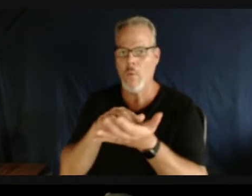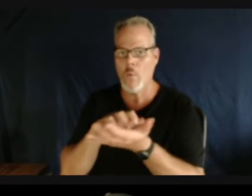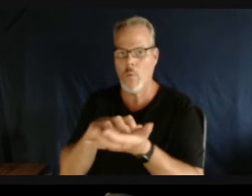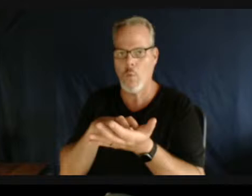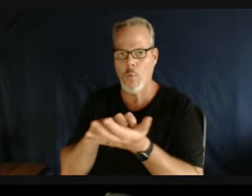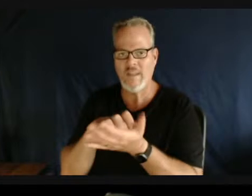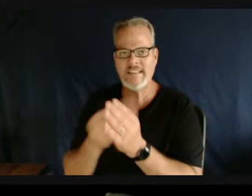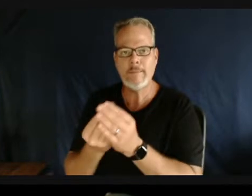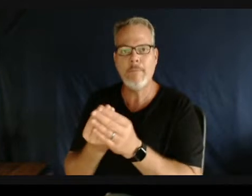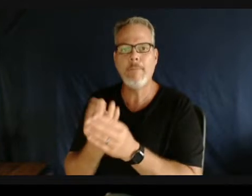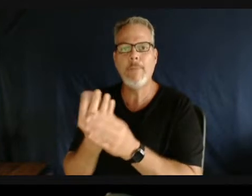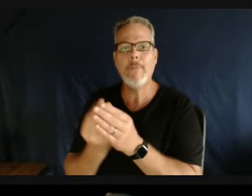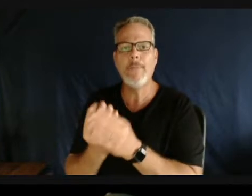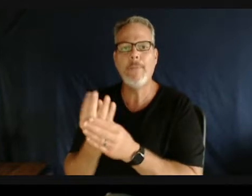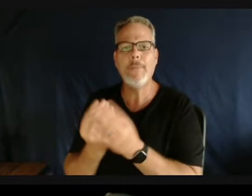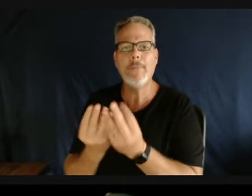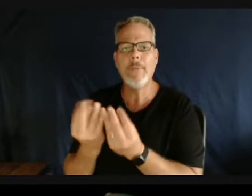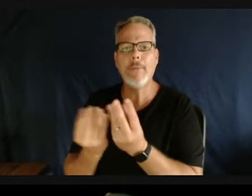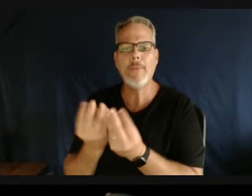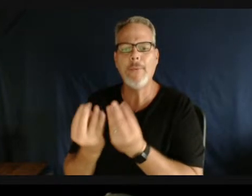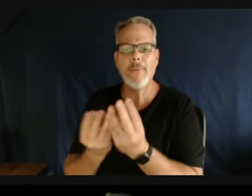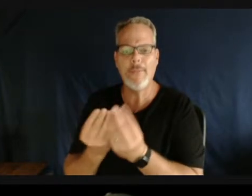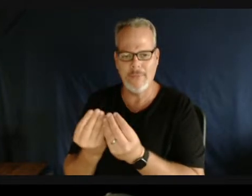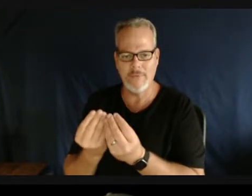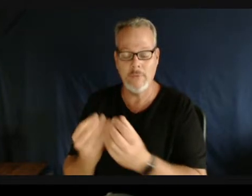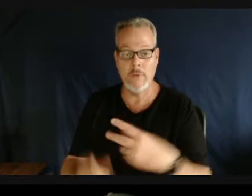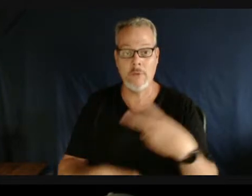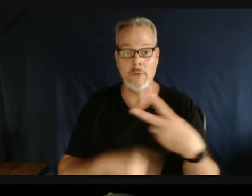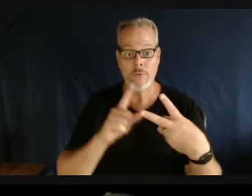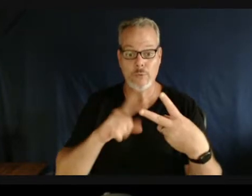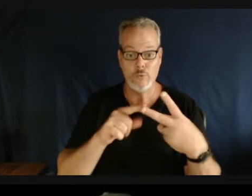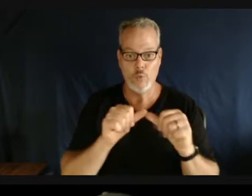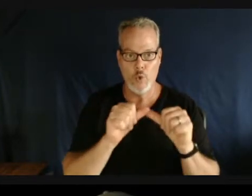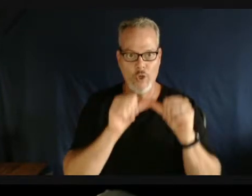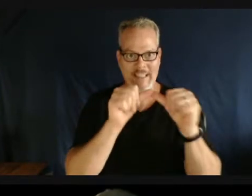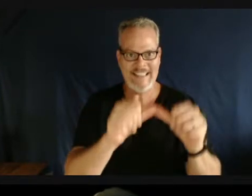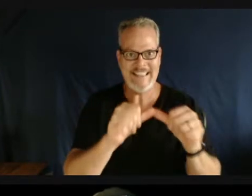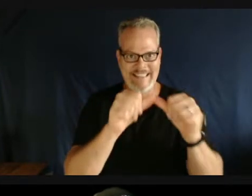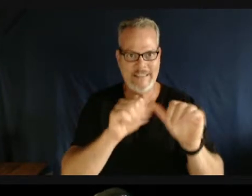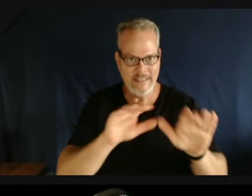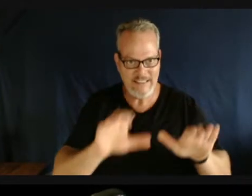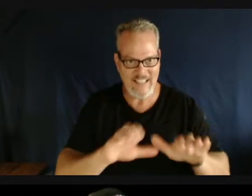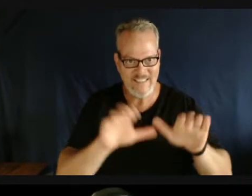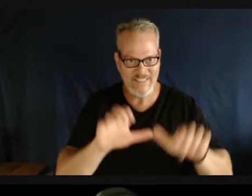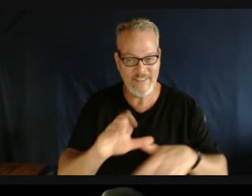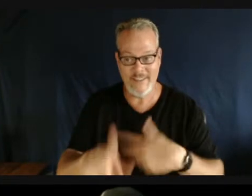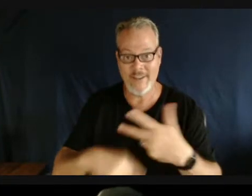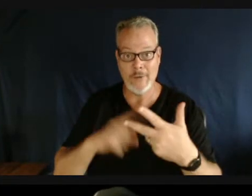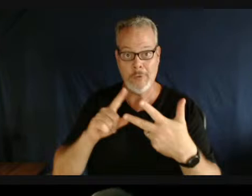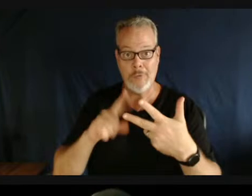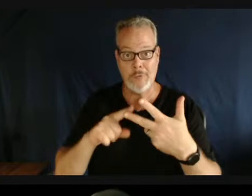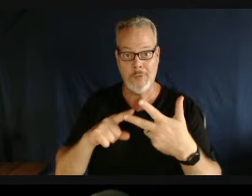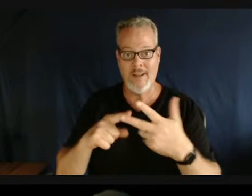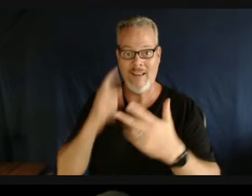note continuous activity. 3, they note lava spilling out of the